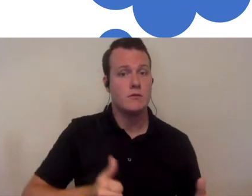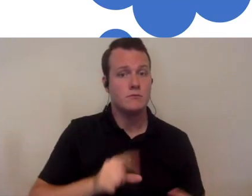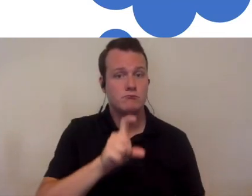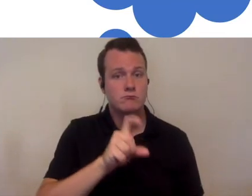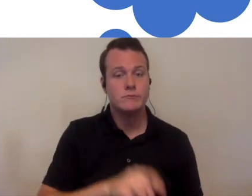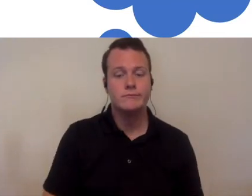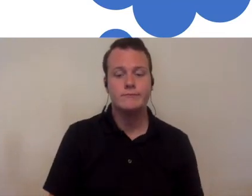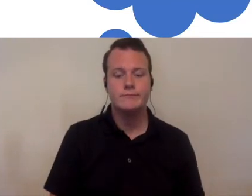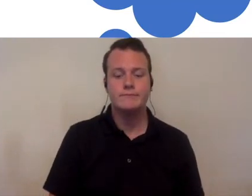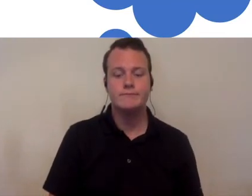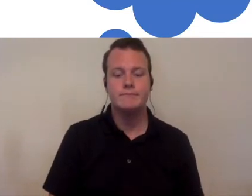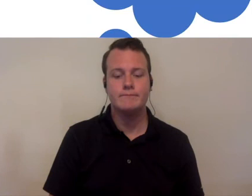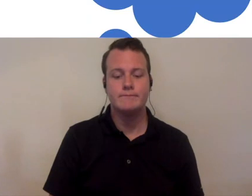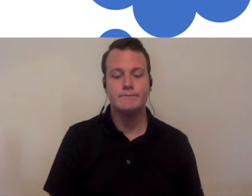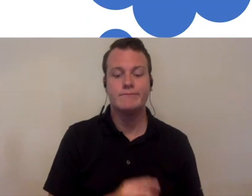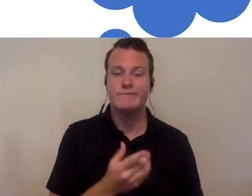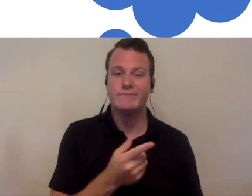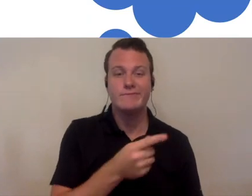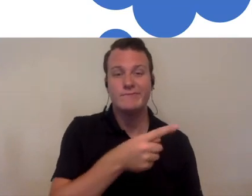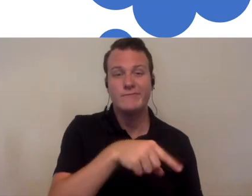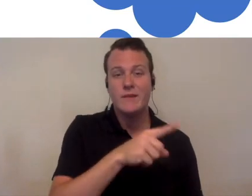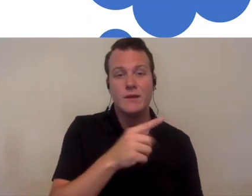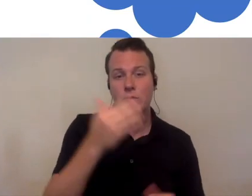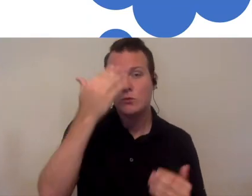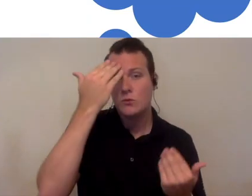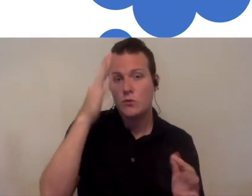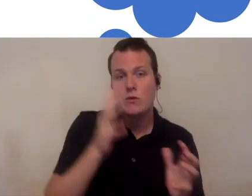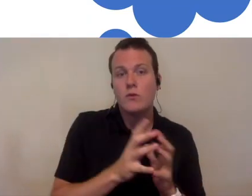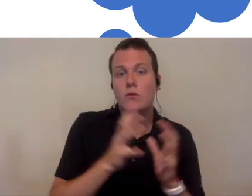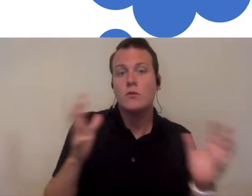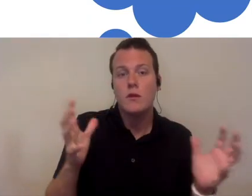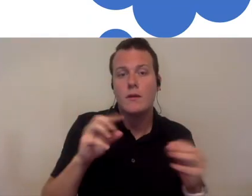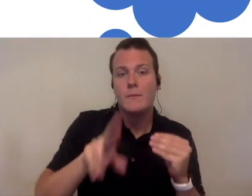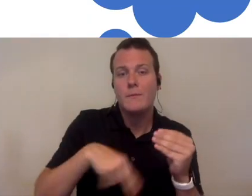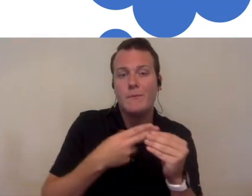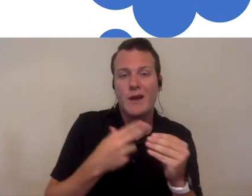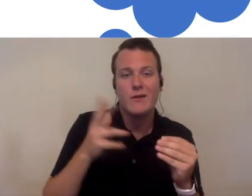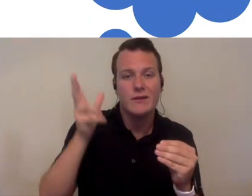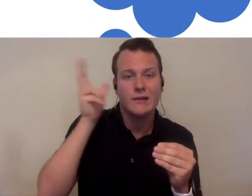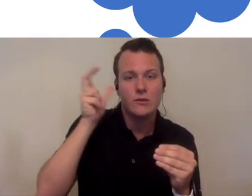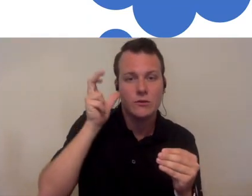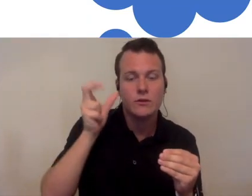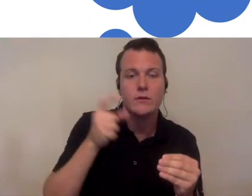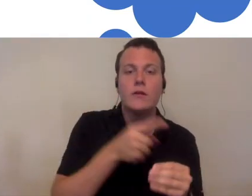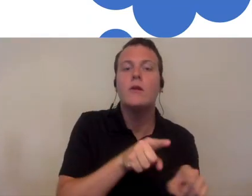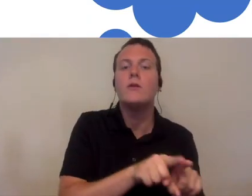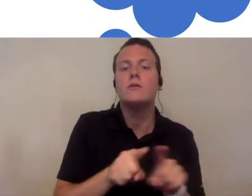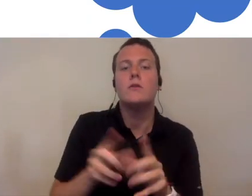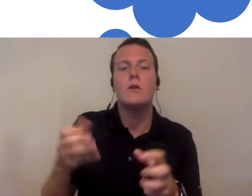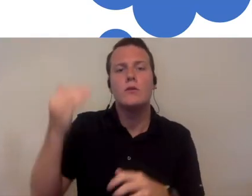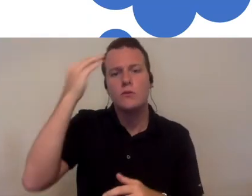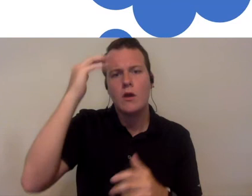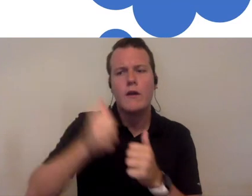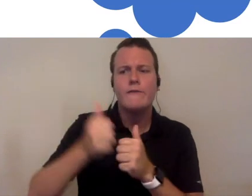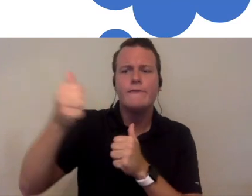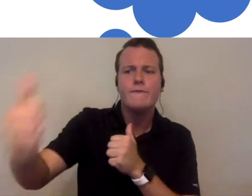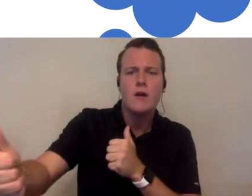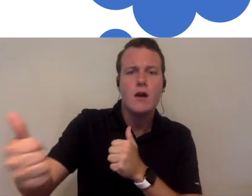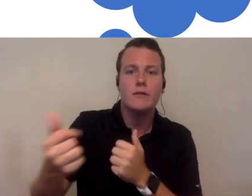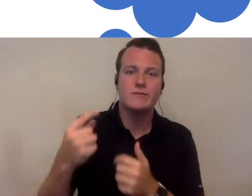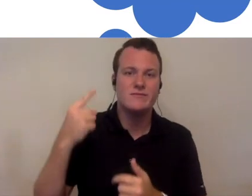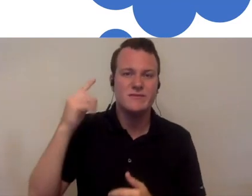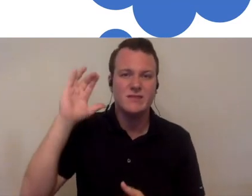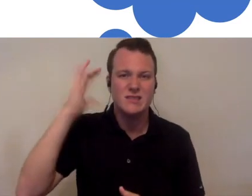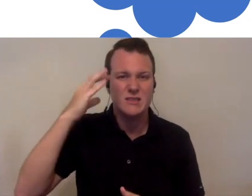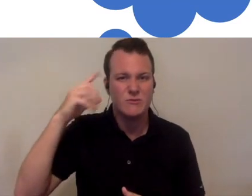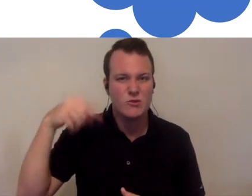don't know a great deal about hearing. And they also want to know how far away you are. This sounds crazy, but most patients